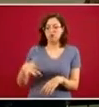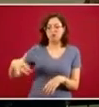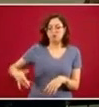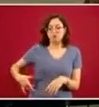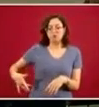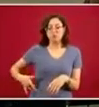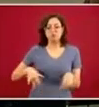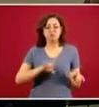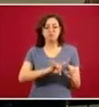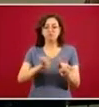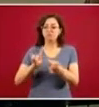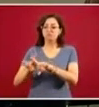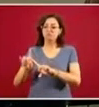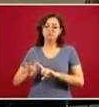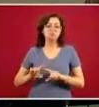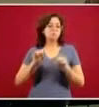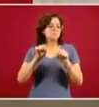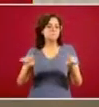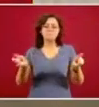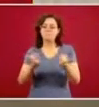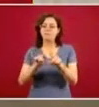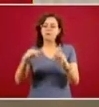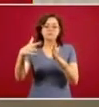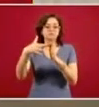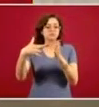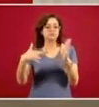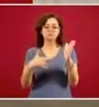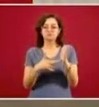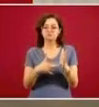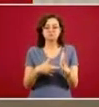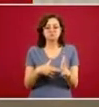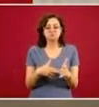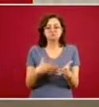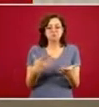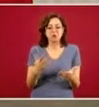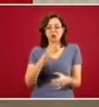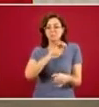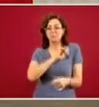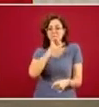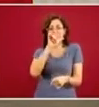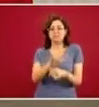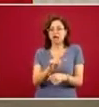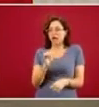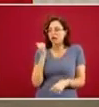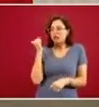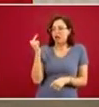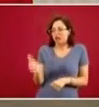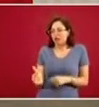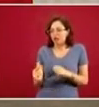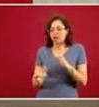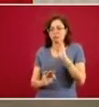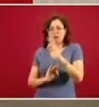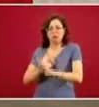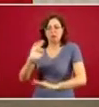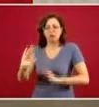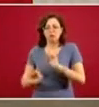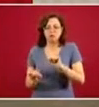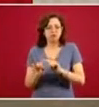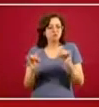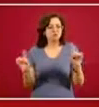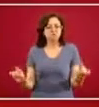are the ones that are usually followed for the handling of dead bodies do apply, and there is